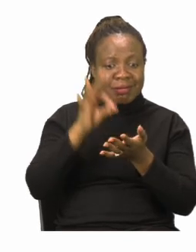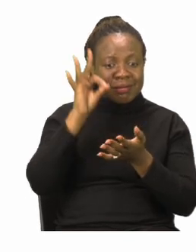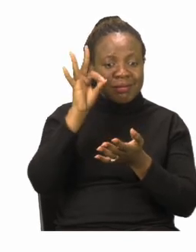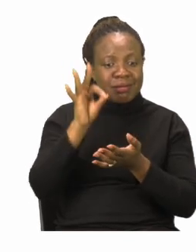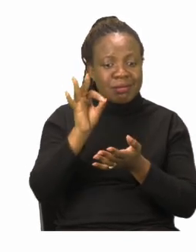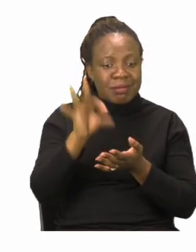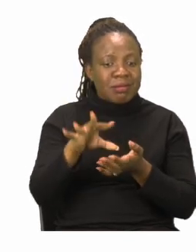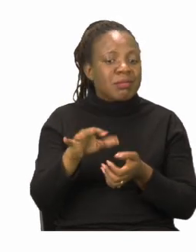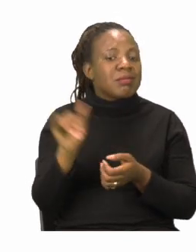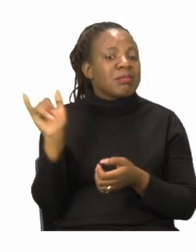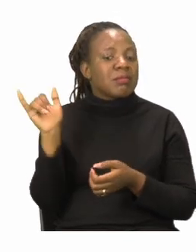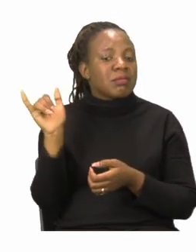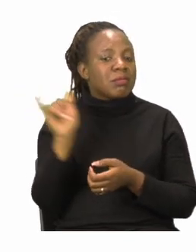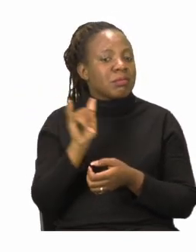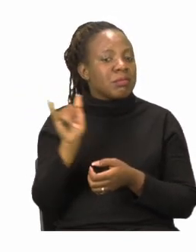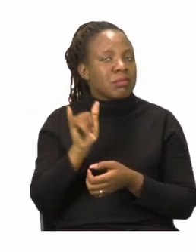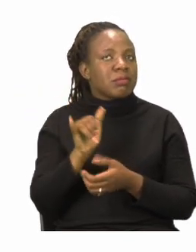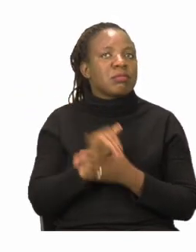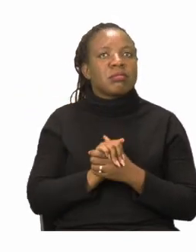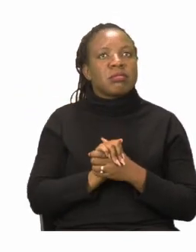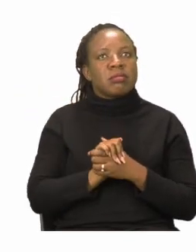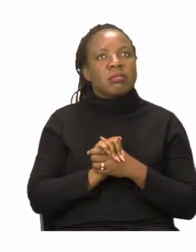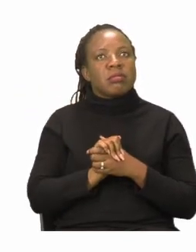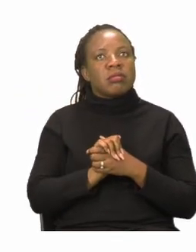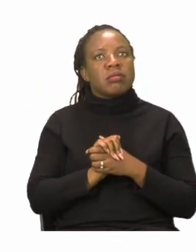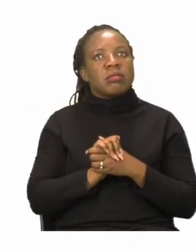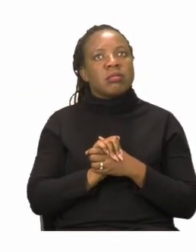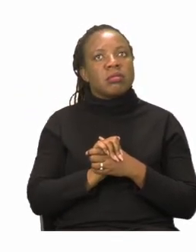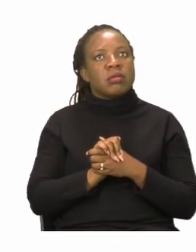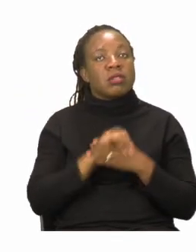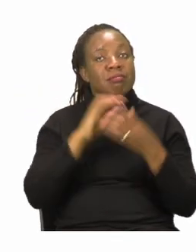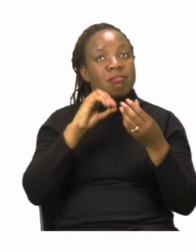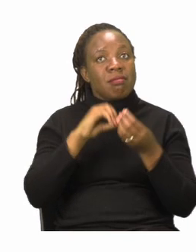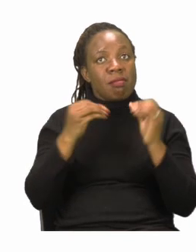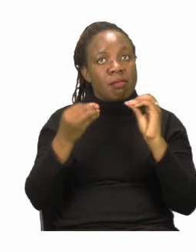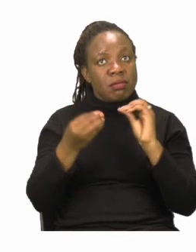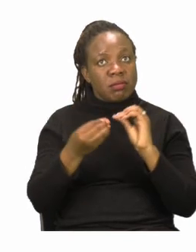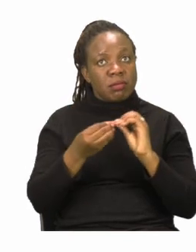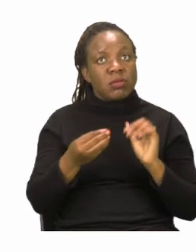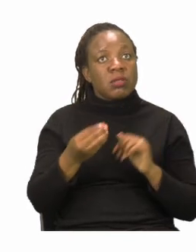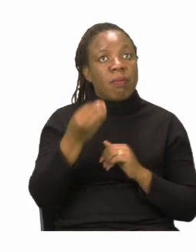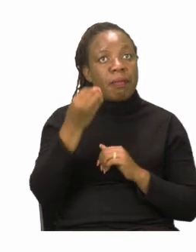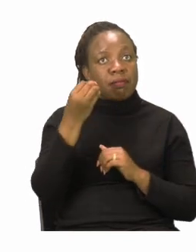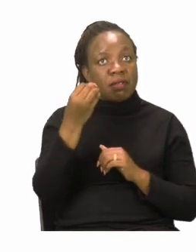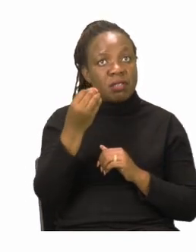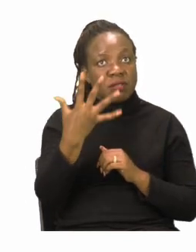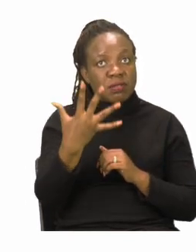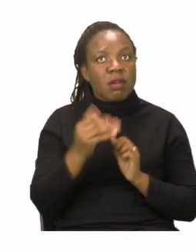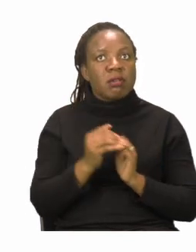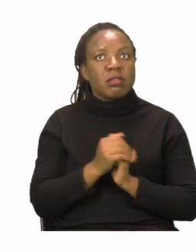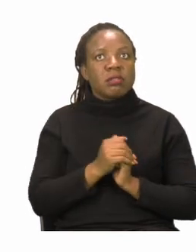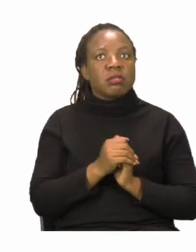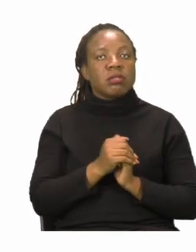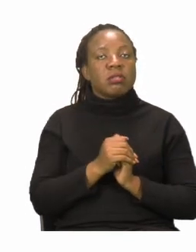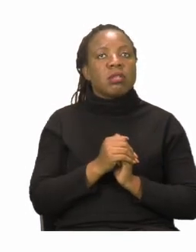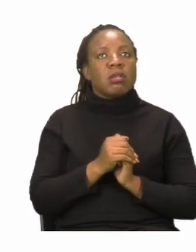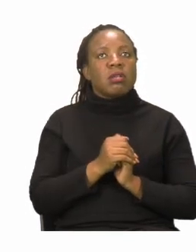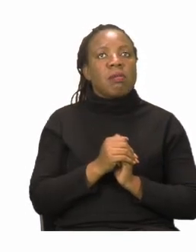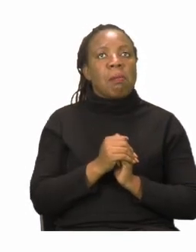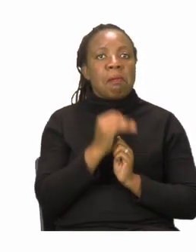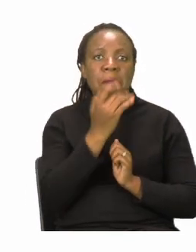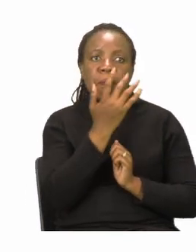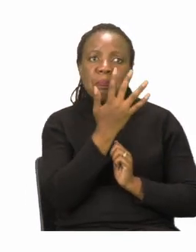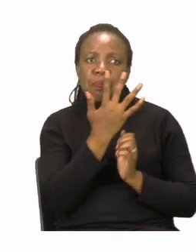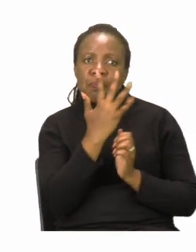Number 5. What do you think will happen if plants do not